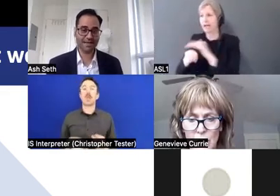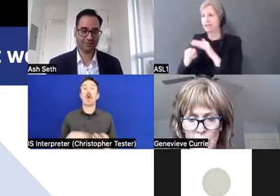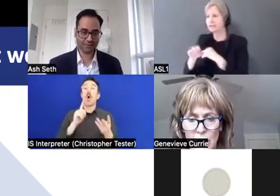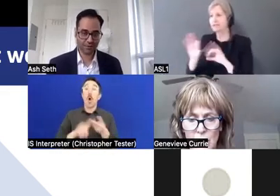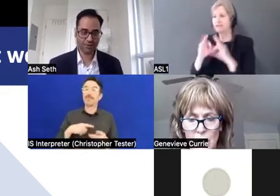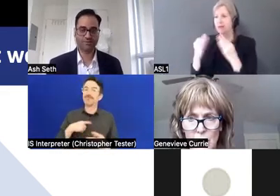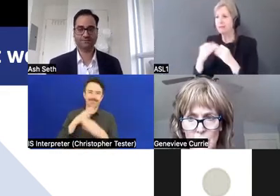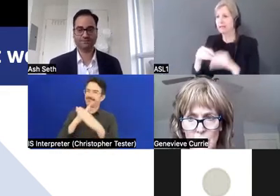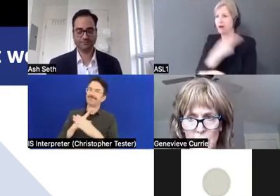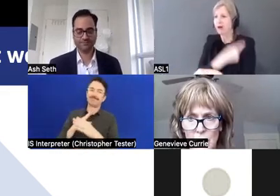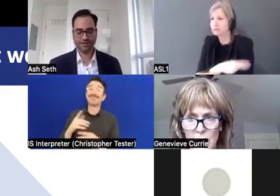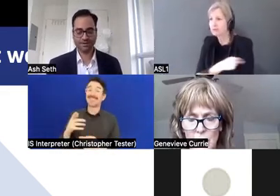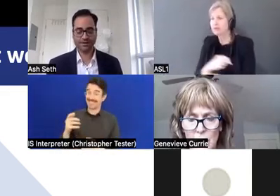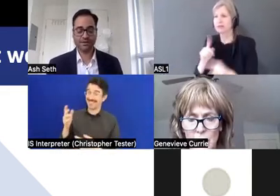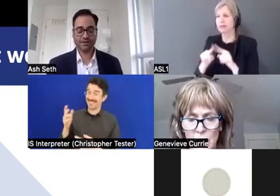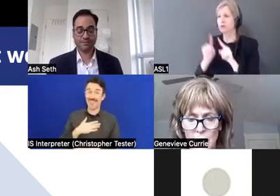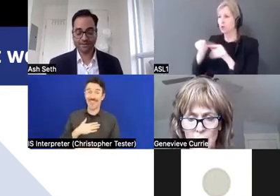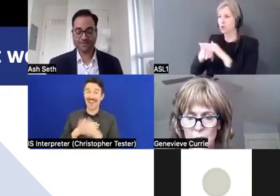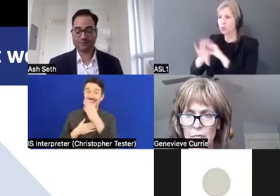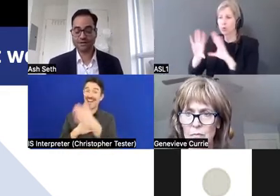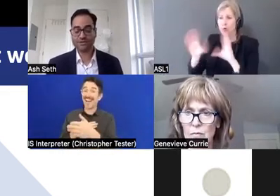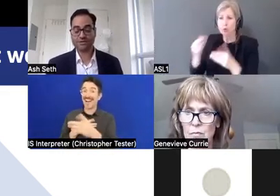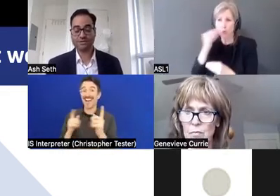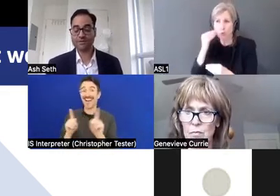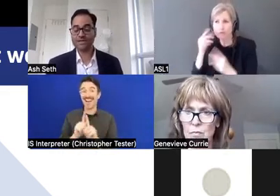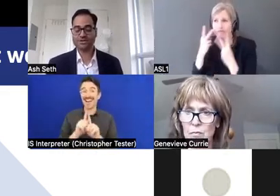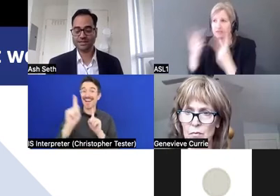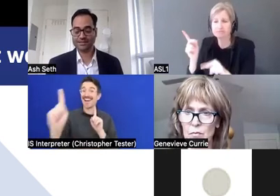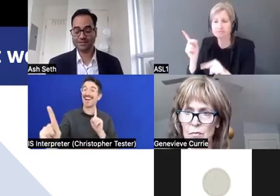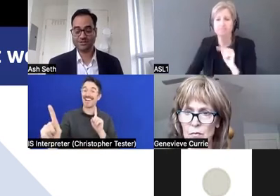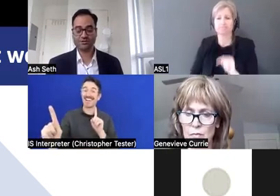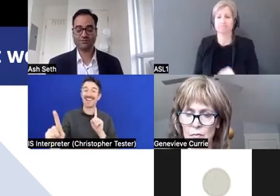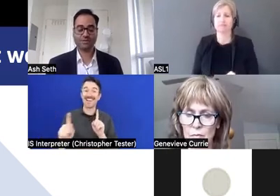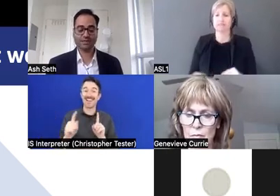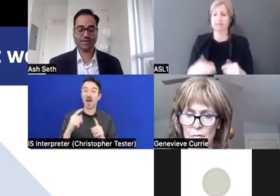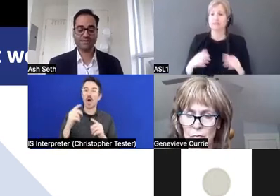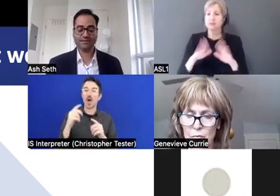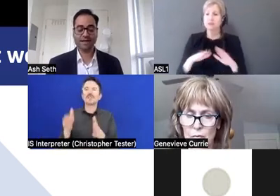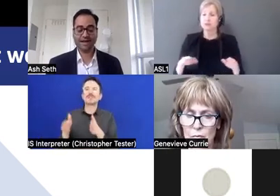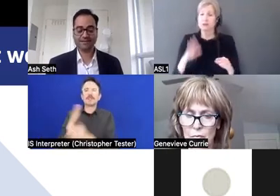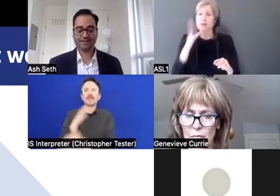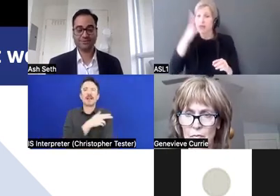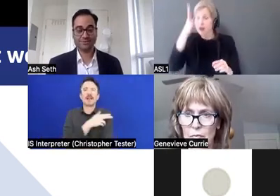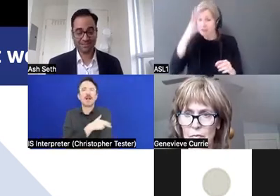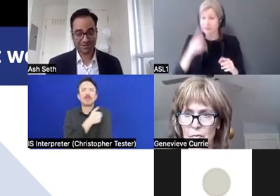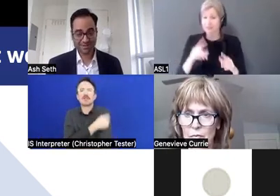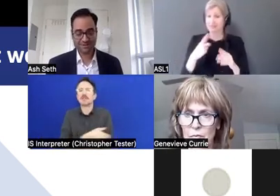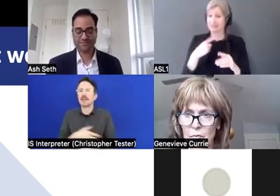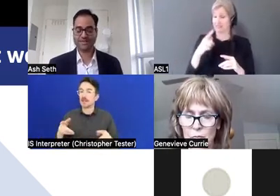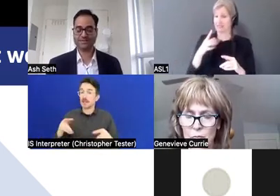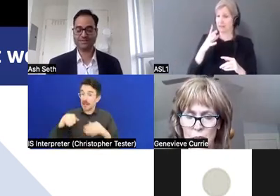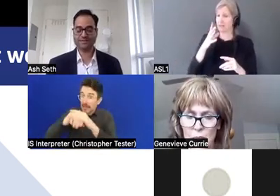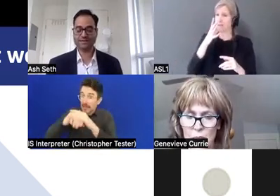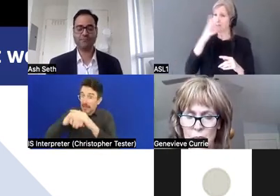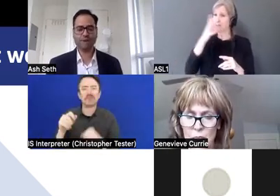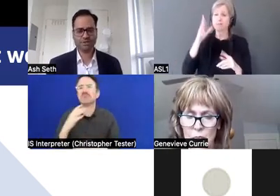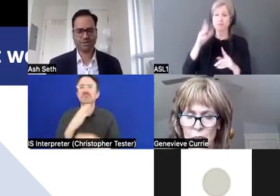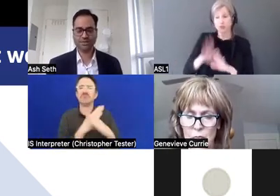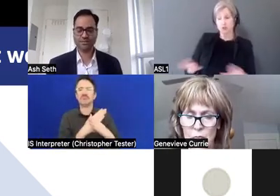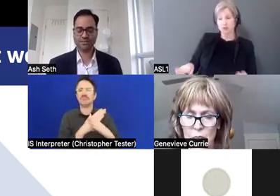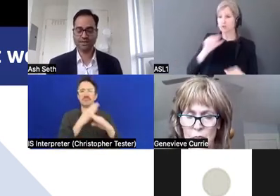hospitals and group homes. Parents of young children mentioned that their children were denied access to recreational spaces